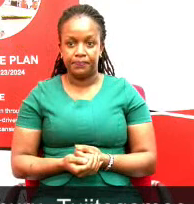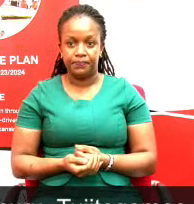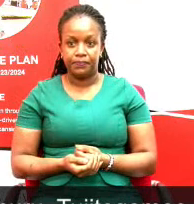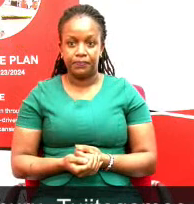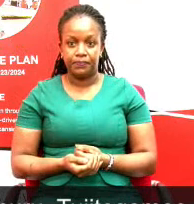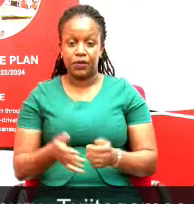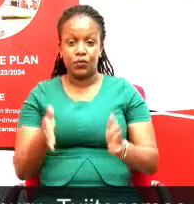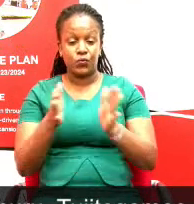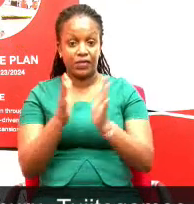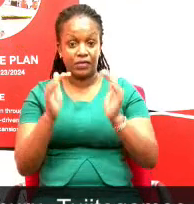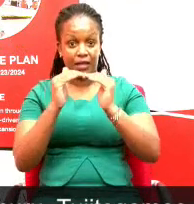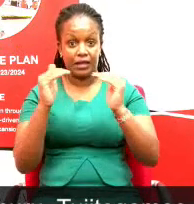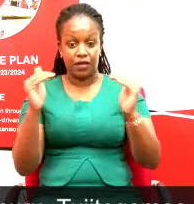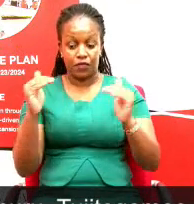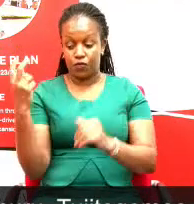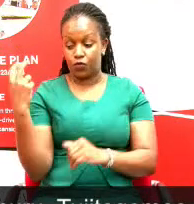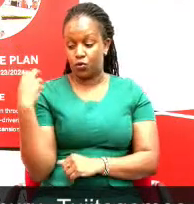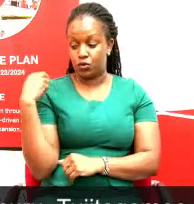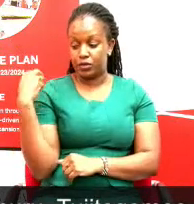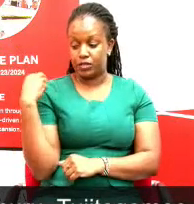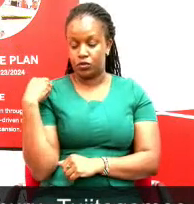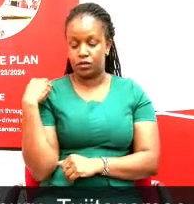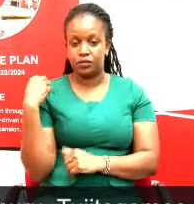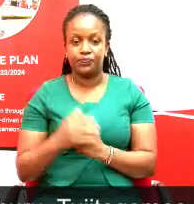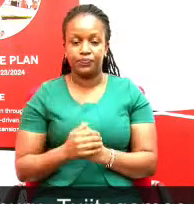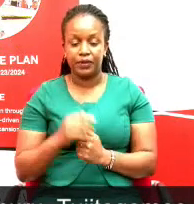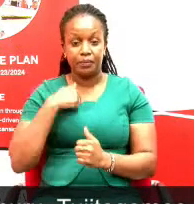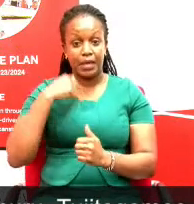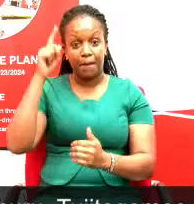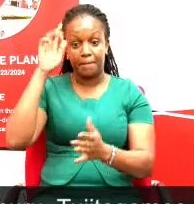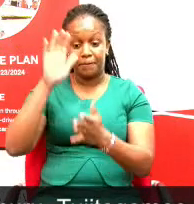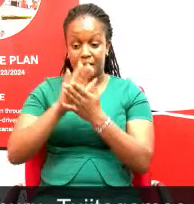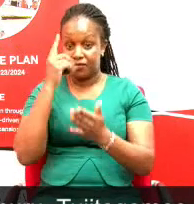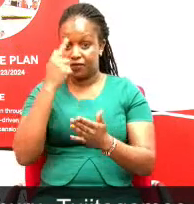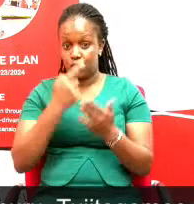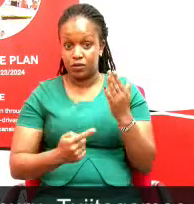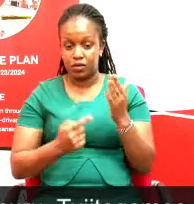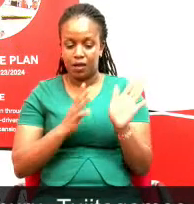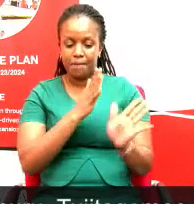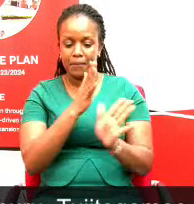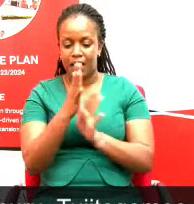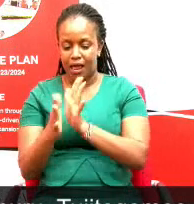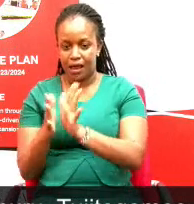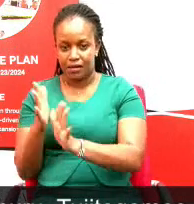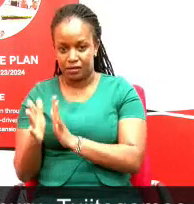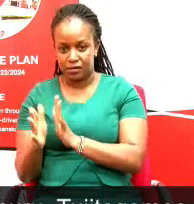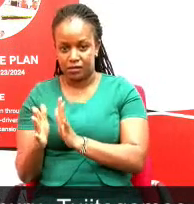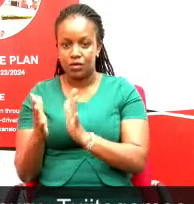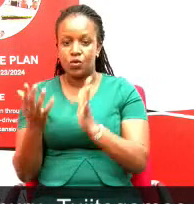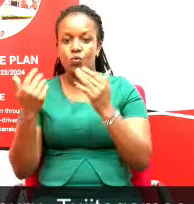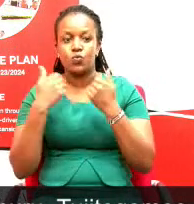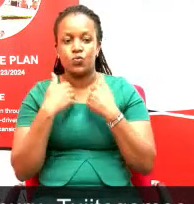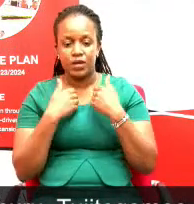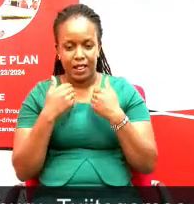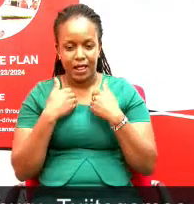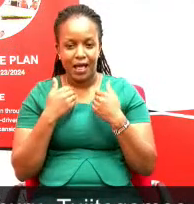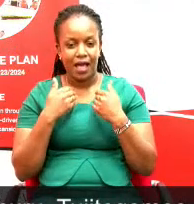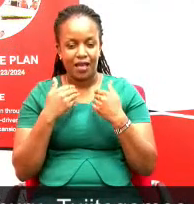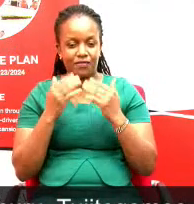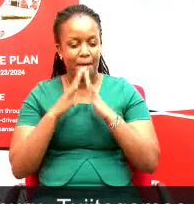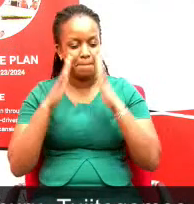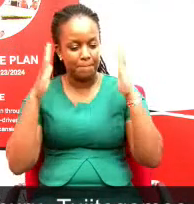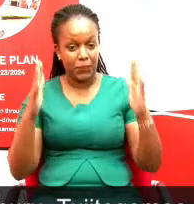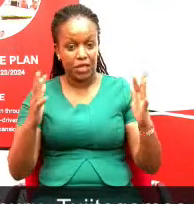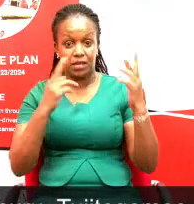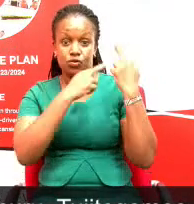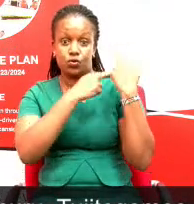With this level of consultations, I believe that the plan shall play a pivotal role in